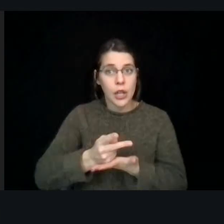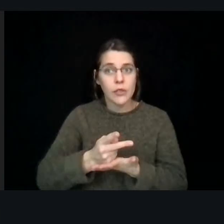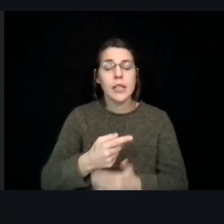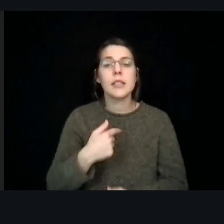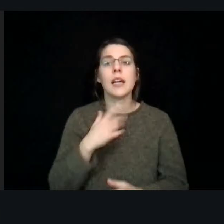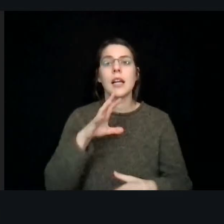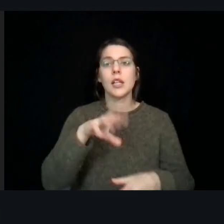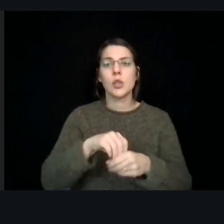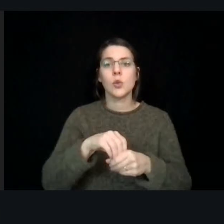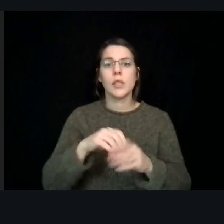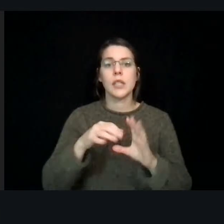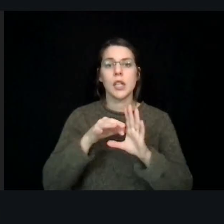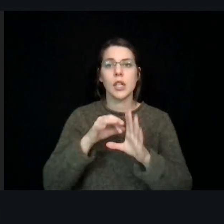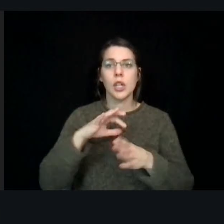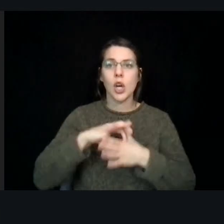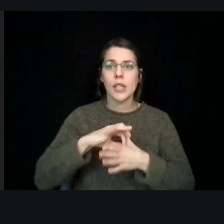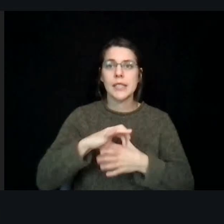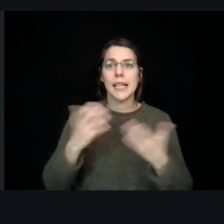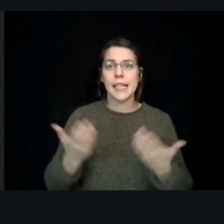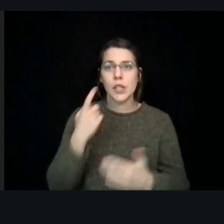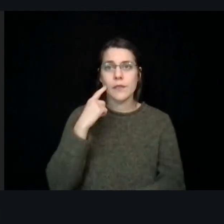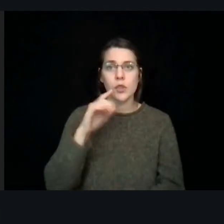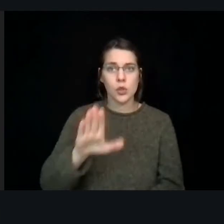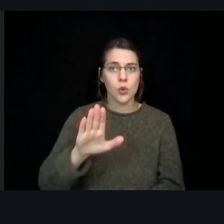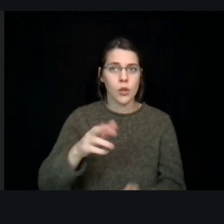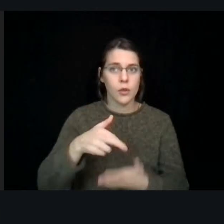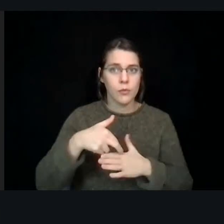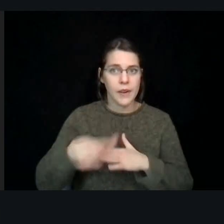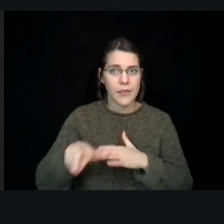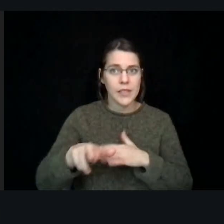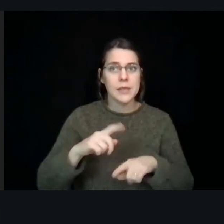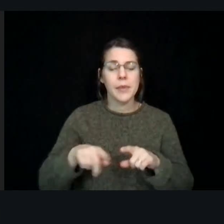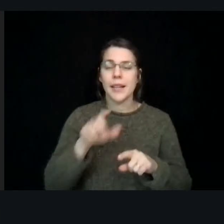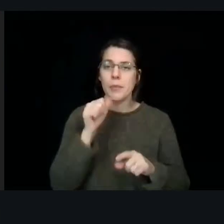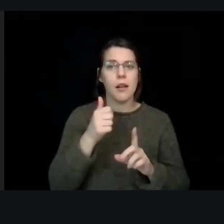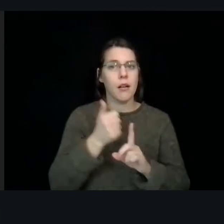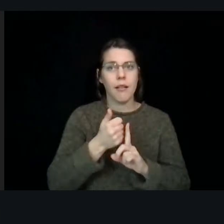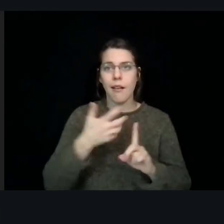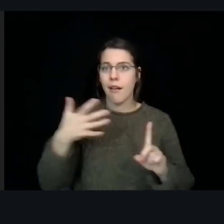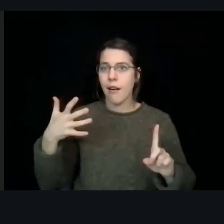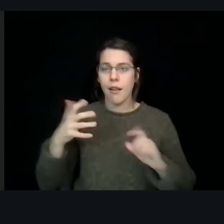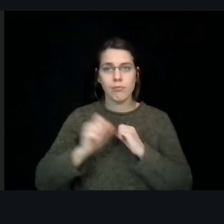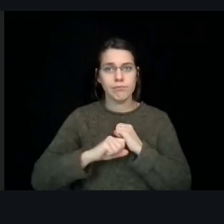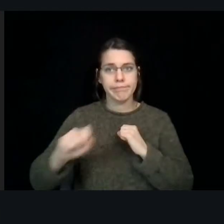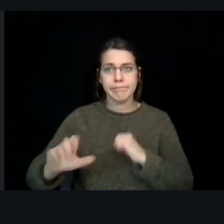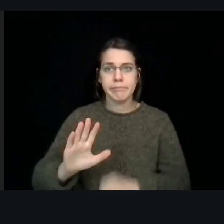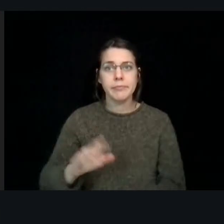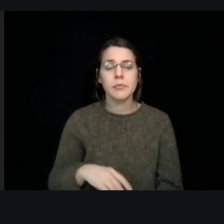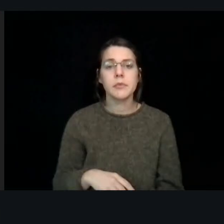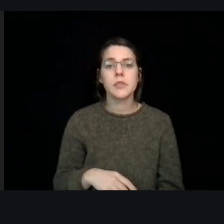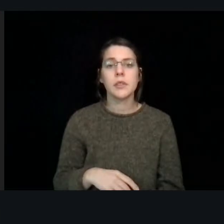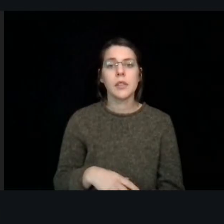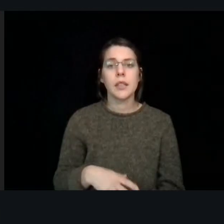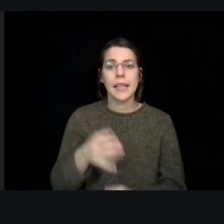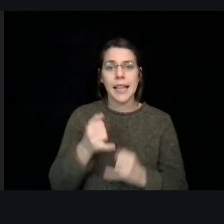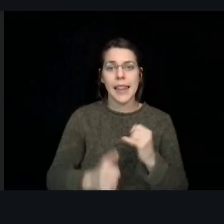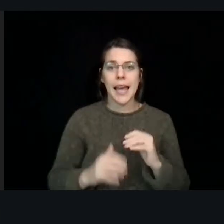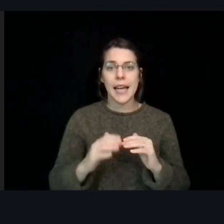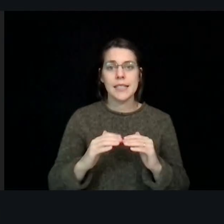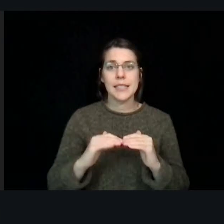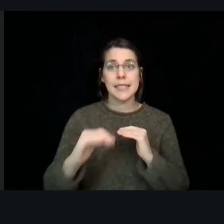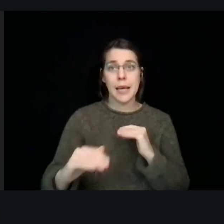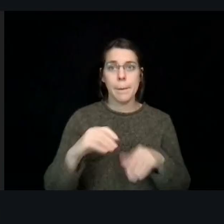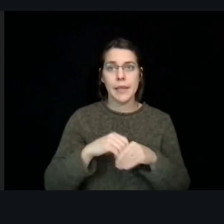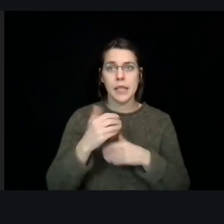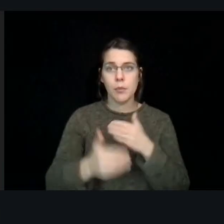the content here for your reference, but I will not go through it at length. The last step we have had in this process